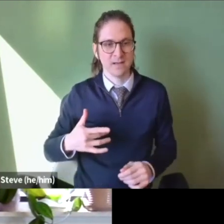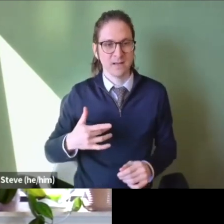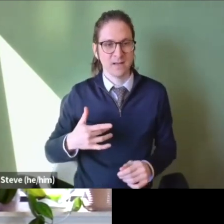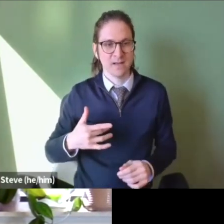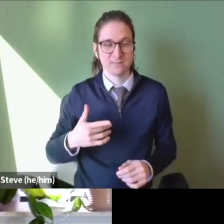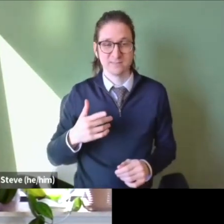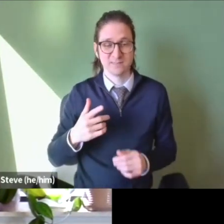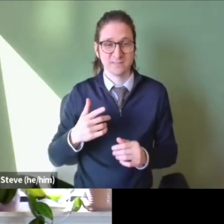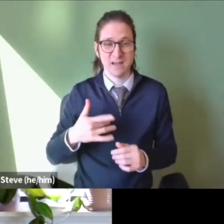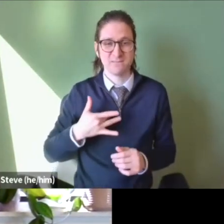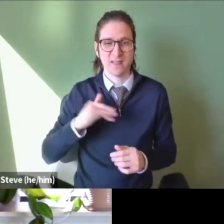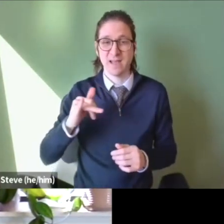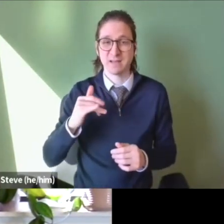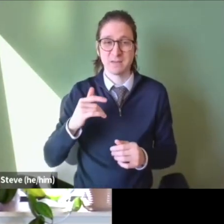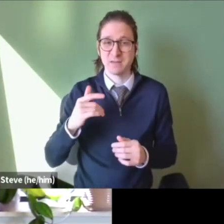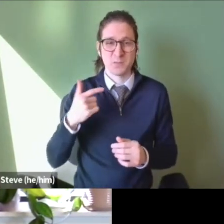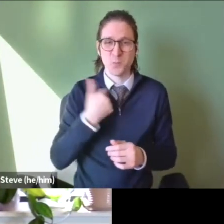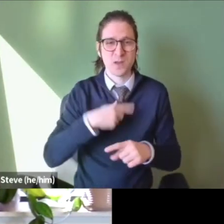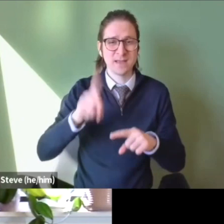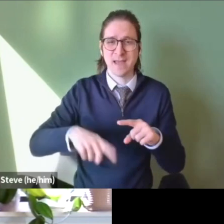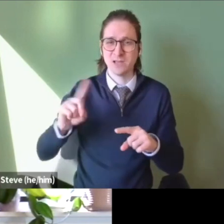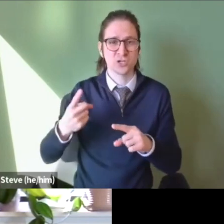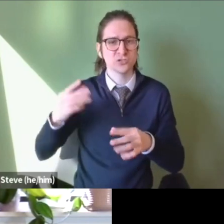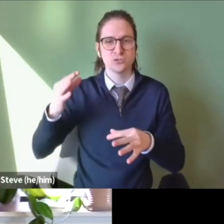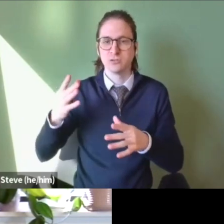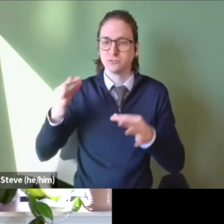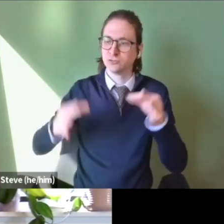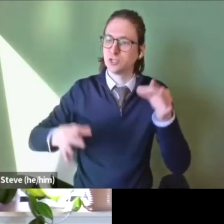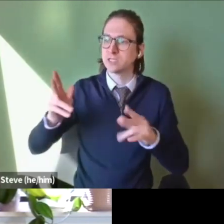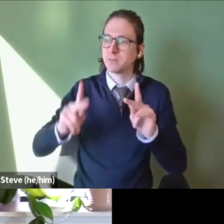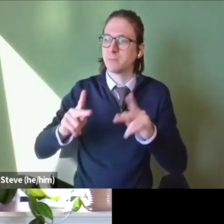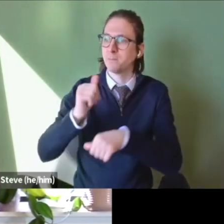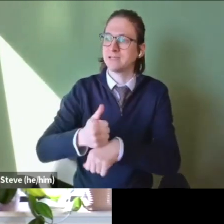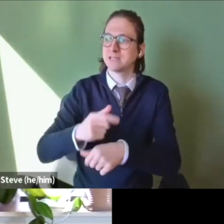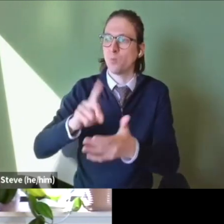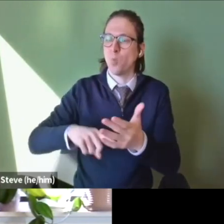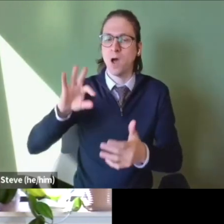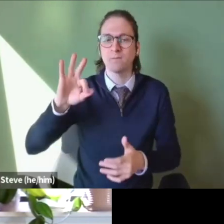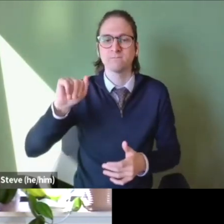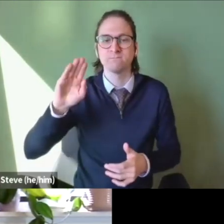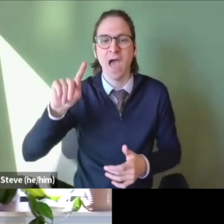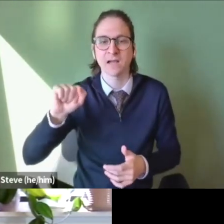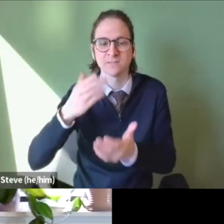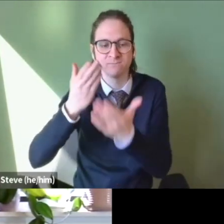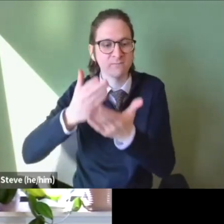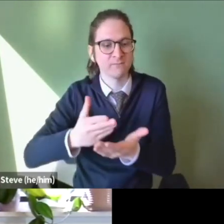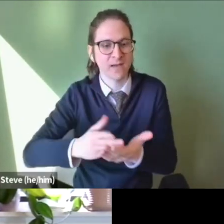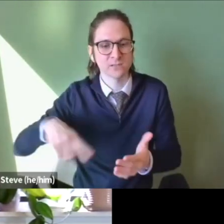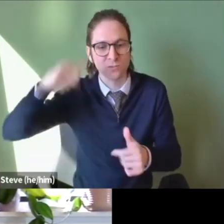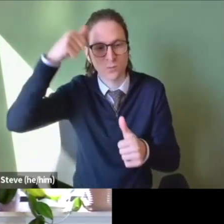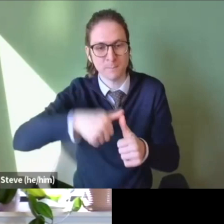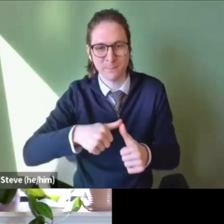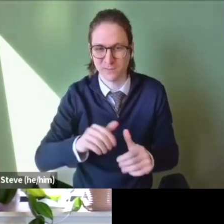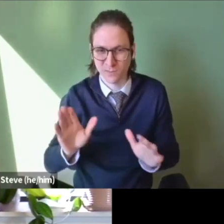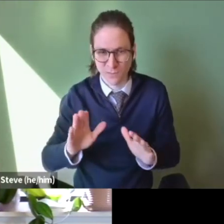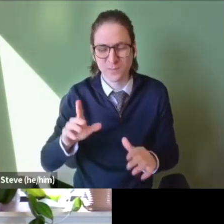judged based on what people remember. That's factual, that they can ingest and what they can do. You have to be able to remember and do